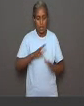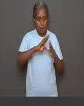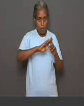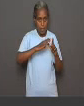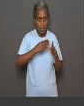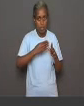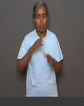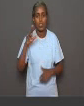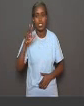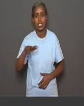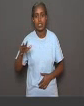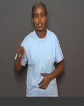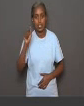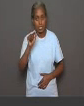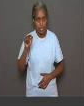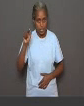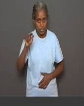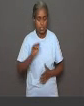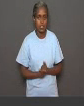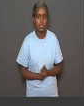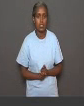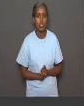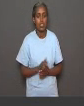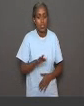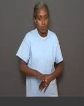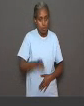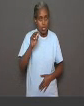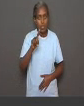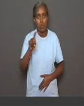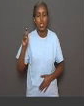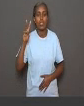of 33 degrees to get